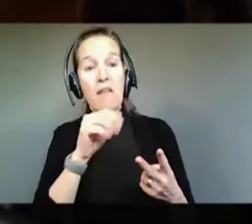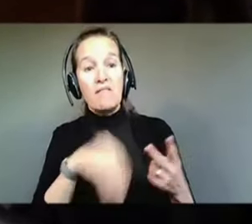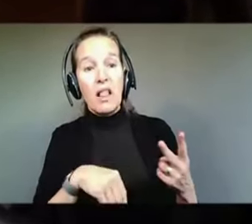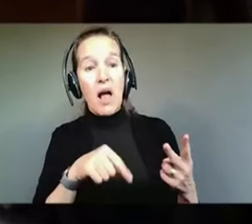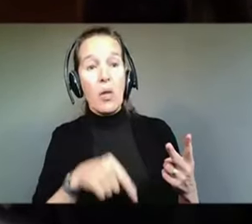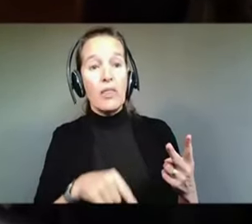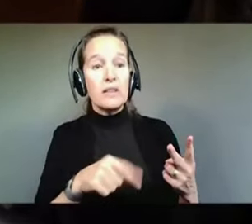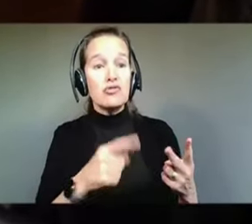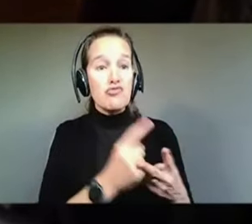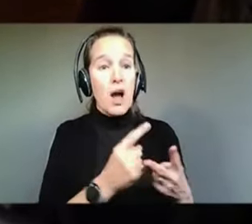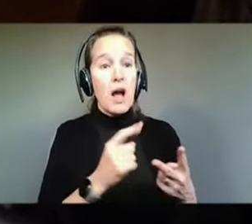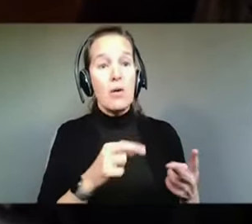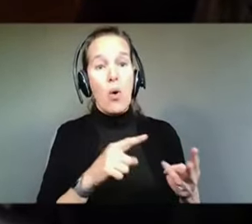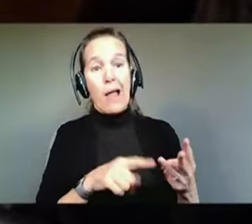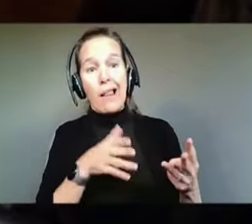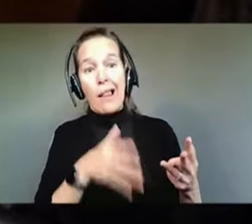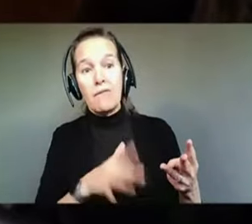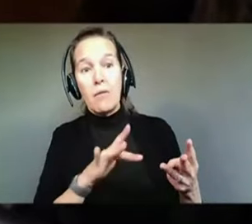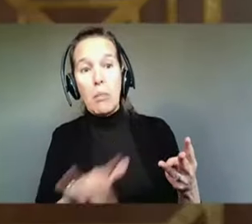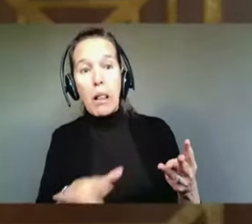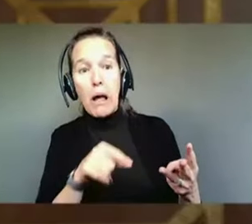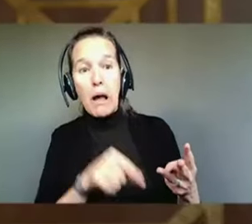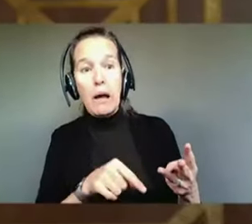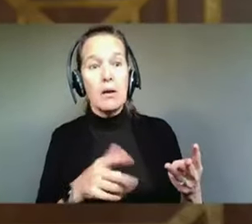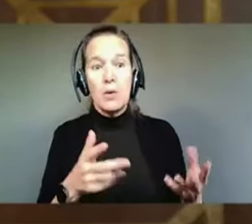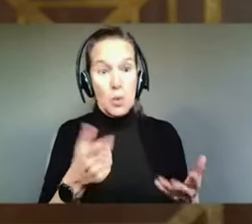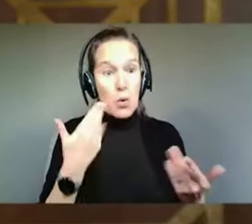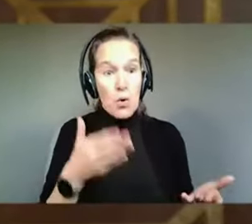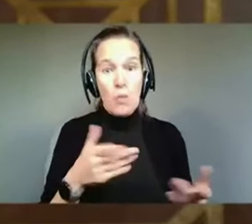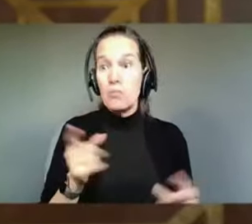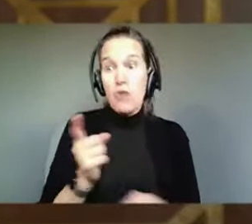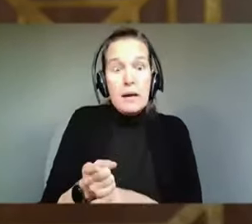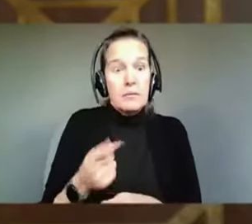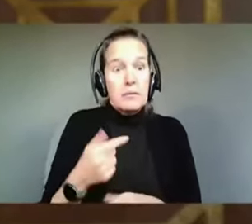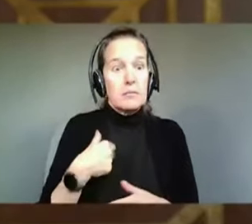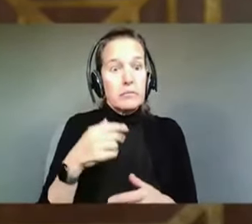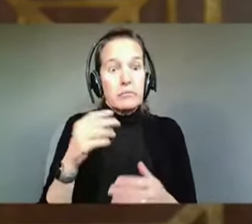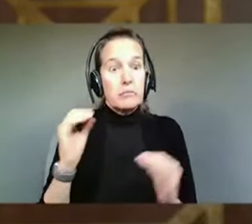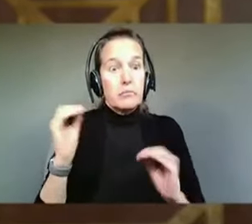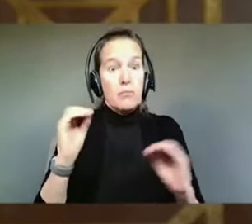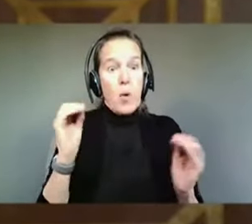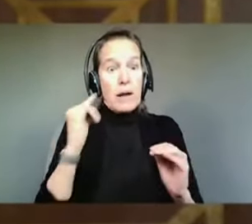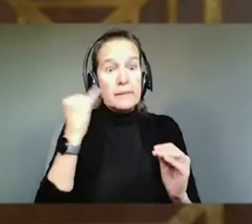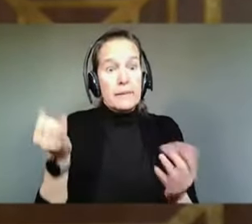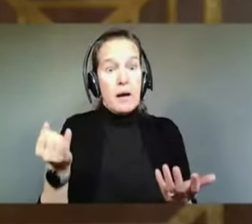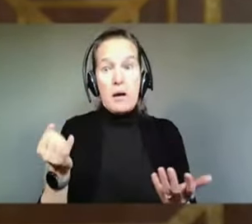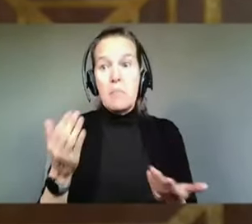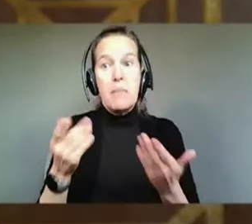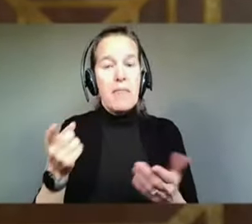you really don't know. Right. I don't know if they were able to get in contact with all the doctors.